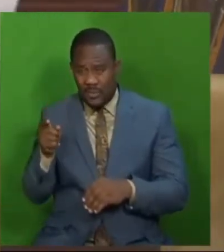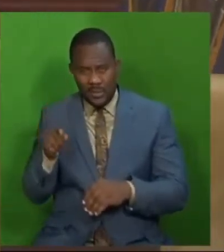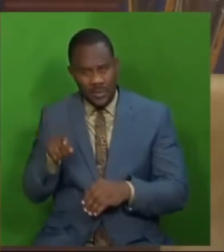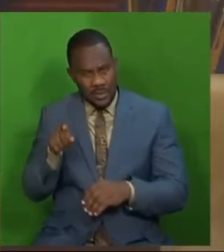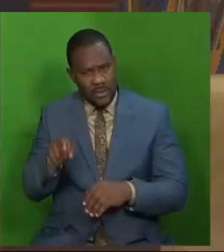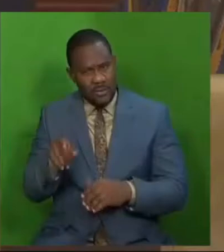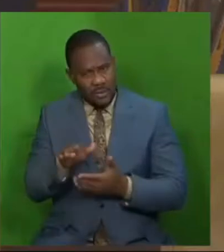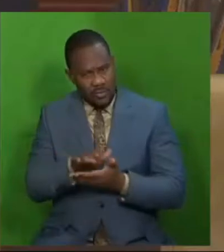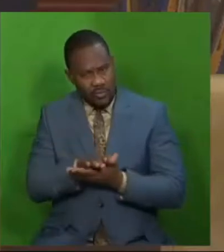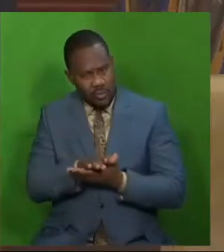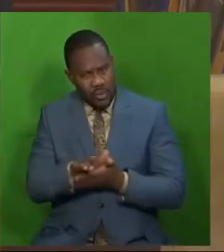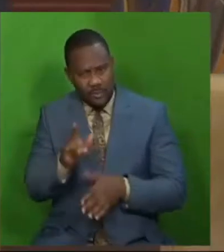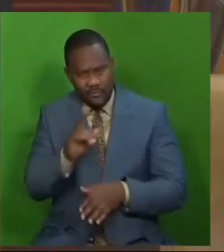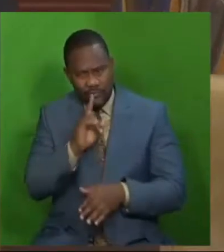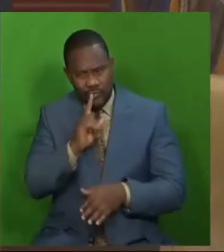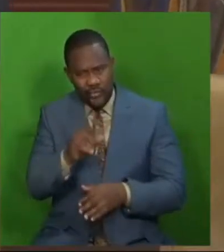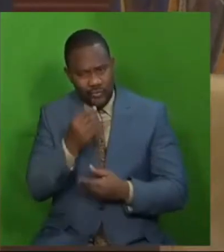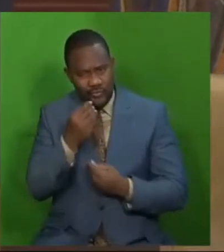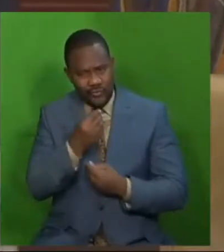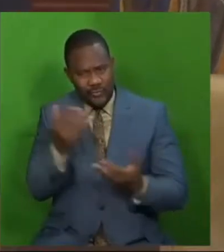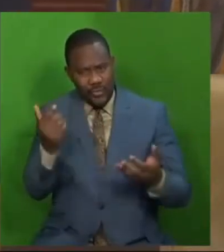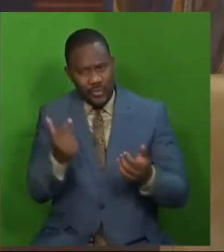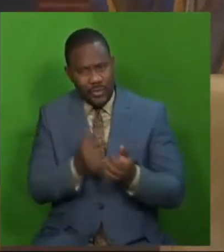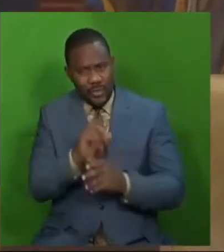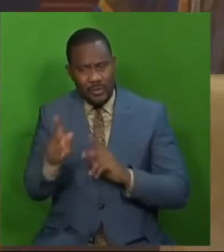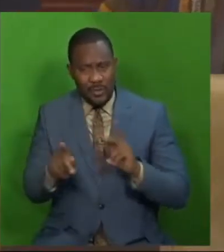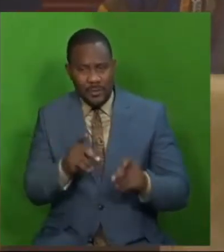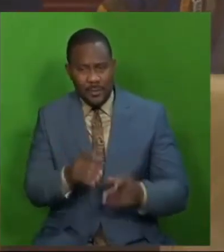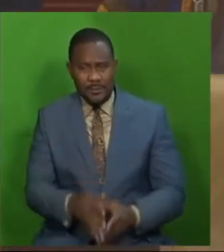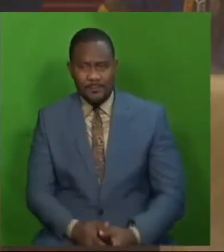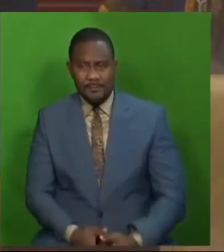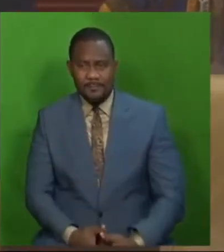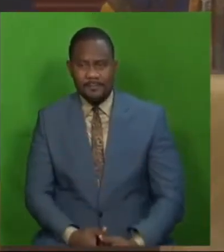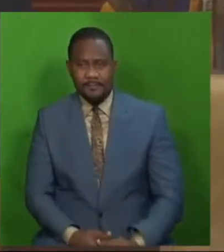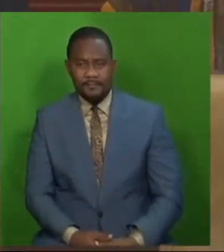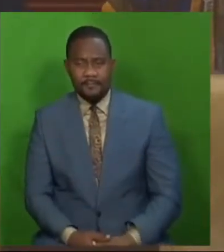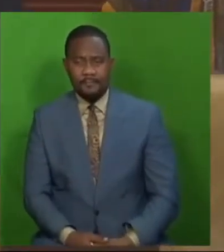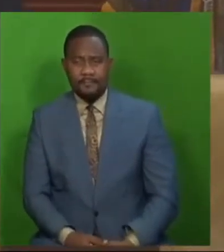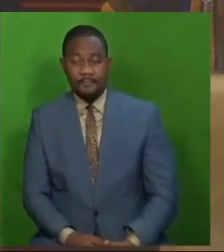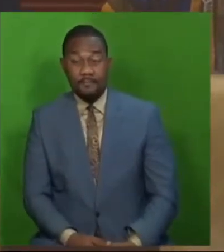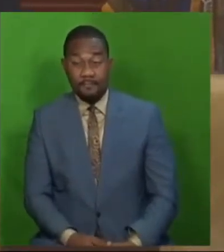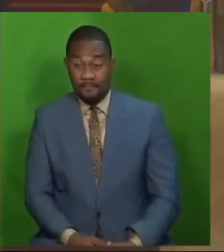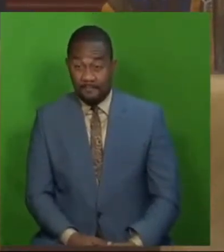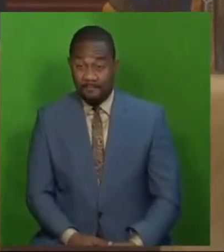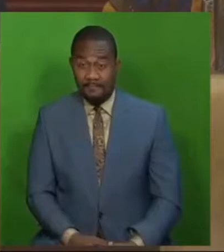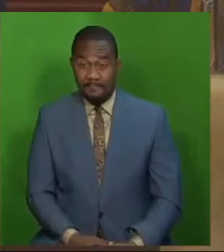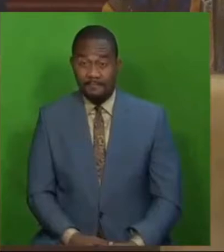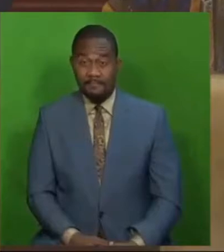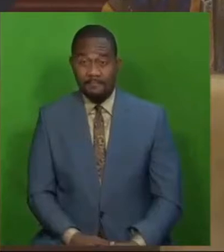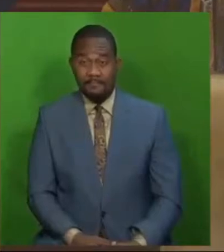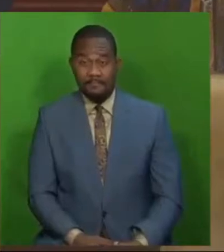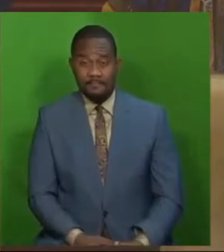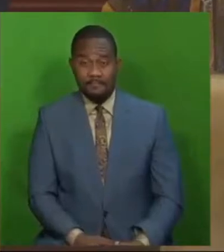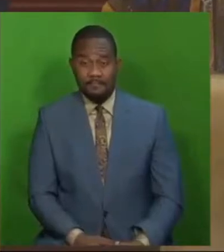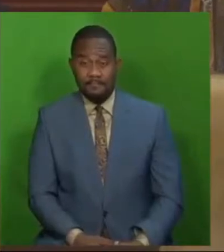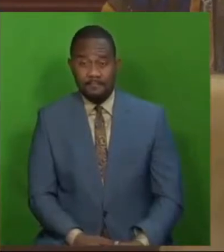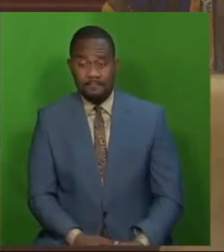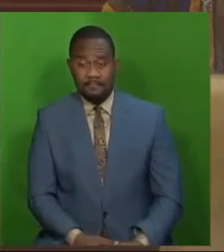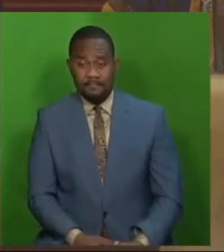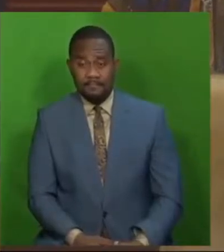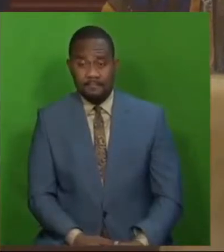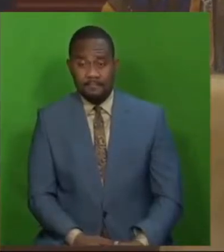Ghanaians. Nothing more, nothing less. The president of the Republic of Ghana must not be